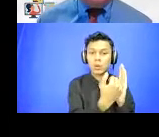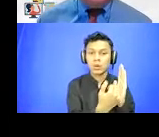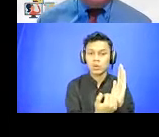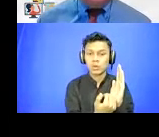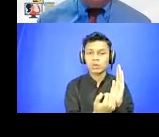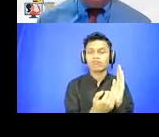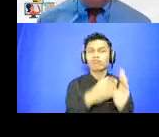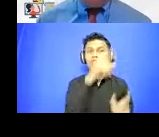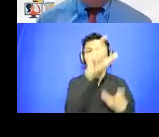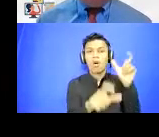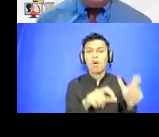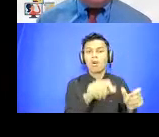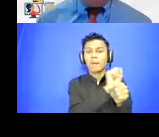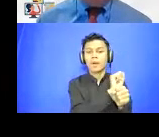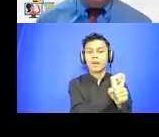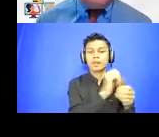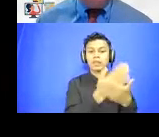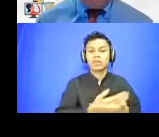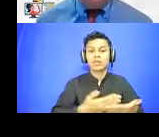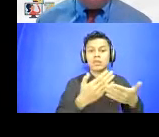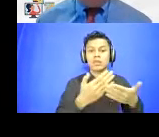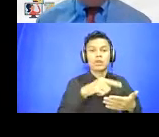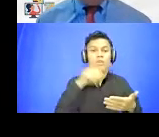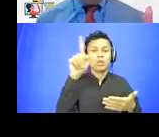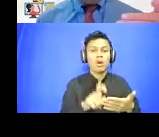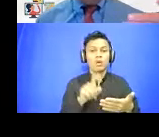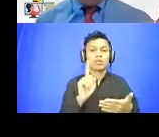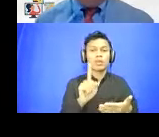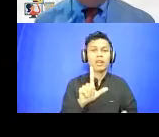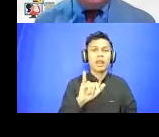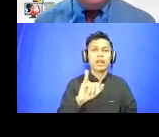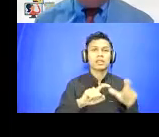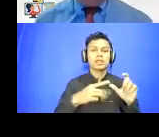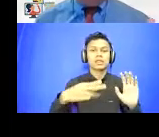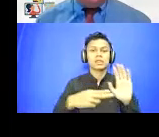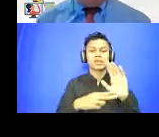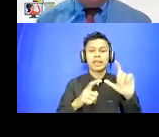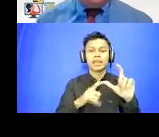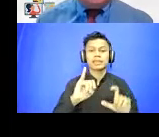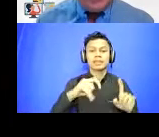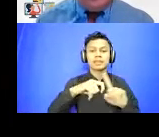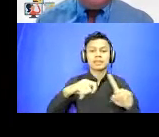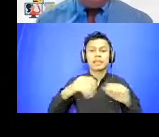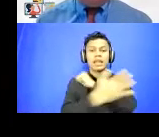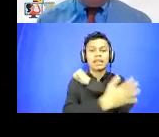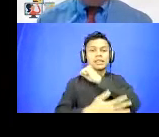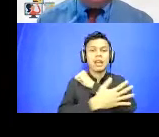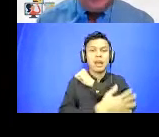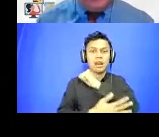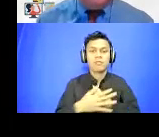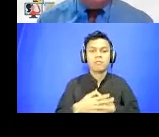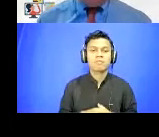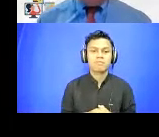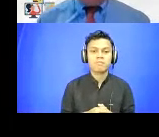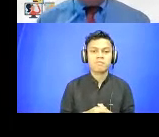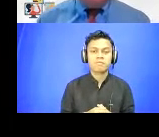are licensed by state boards, New York State, California State, Rhode Island